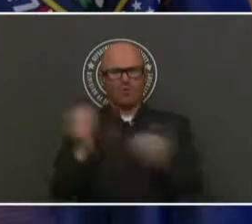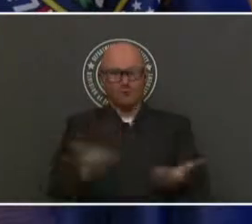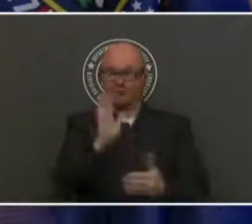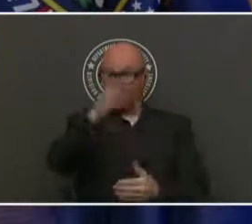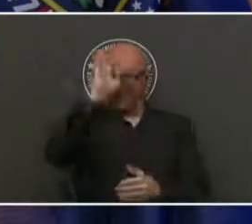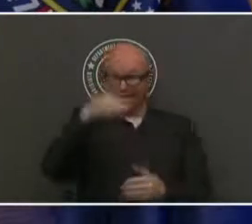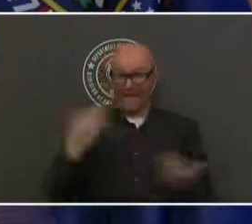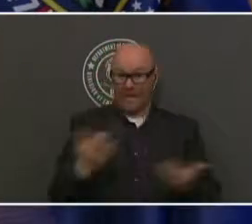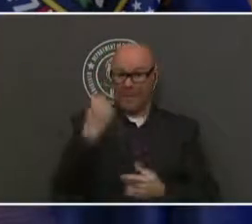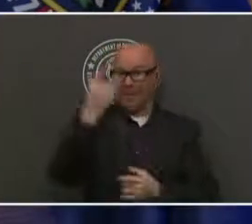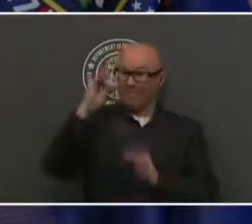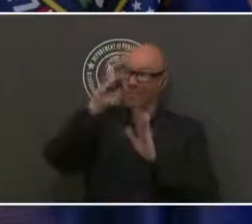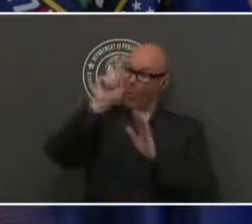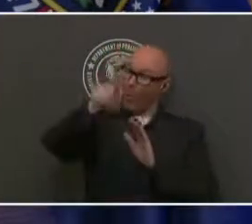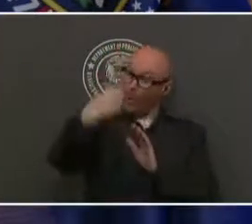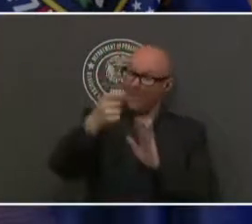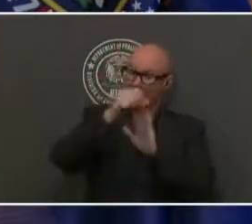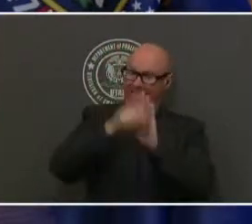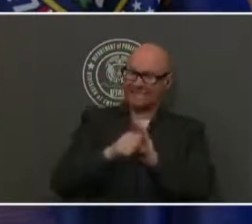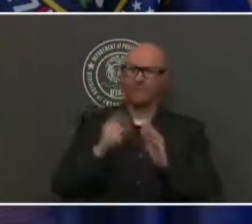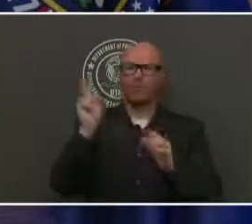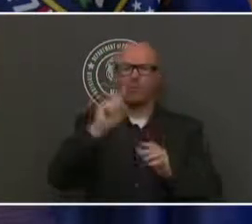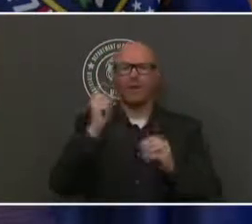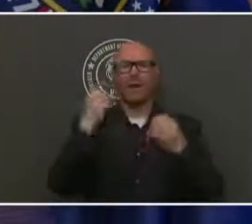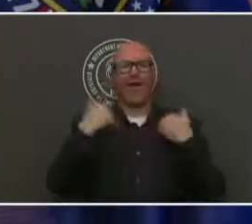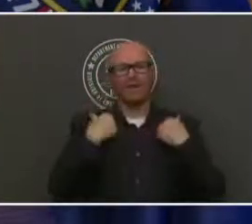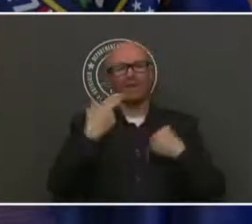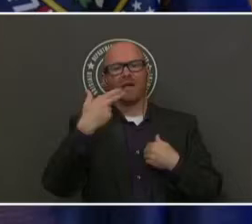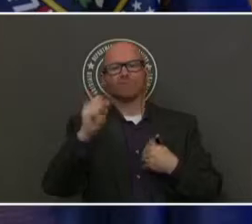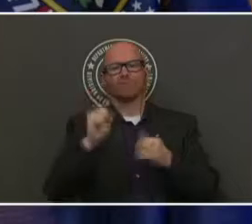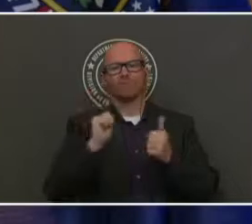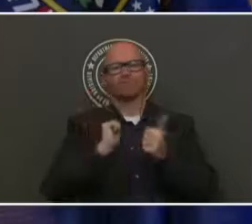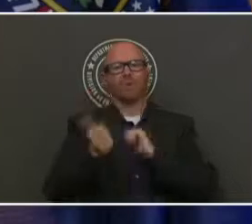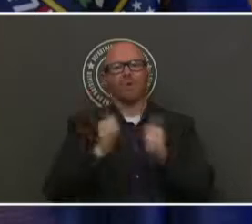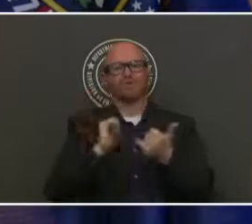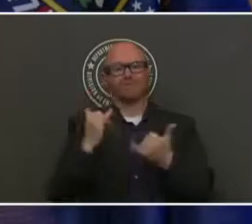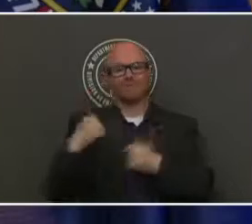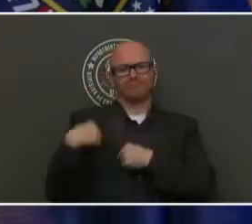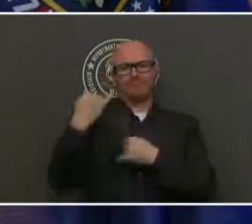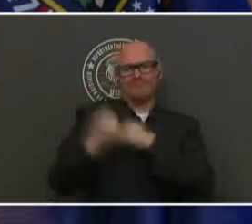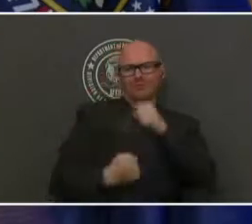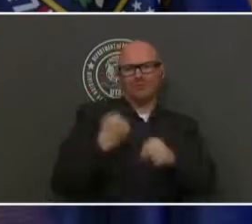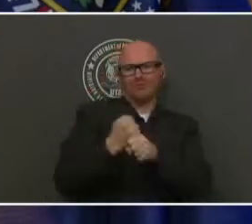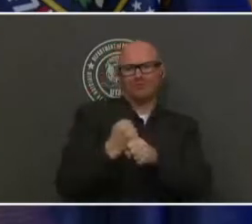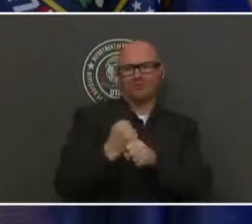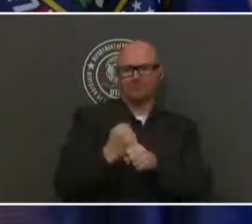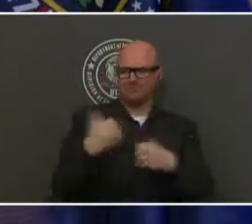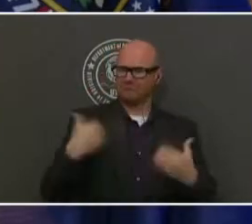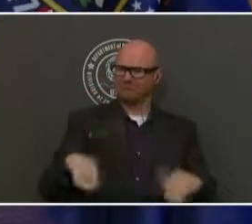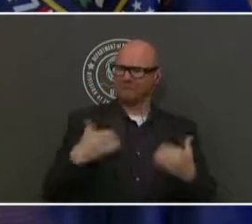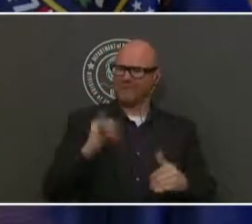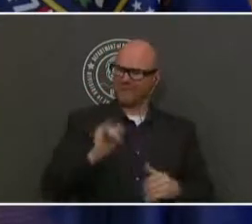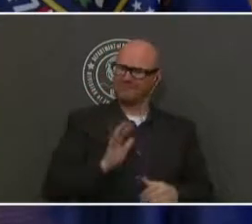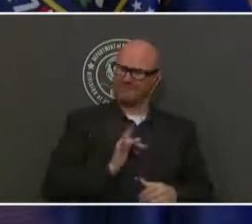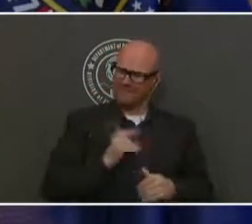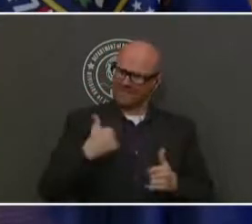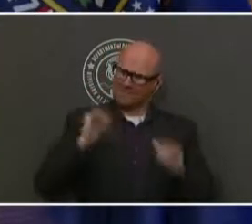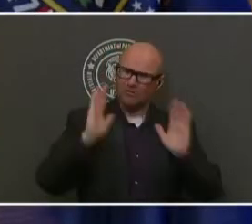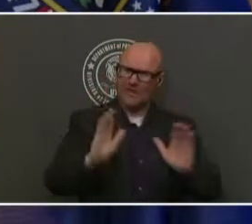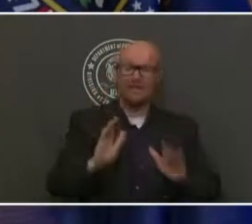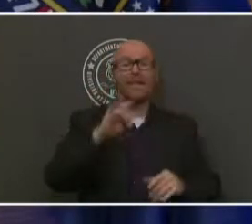all because of our testing protocols and on our mask wearing in schools, which kids have been so good